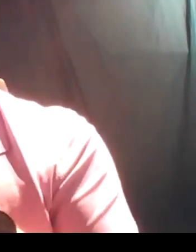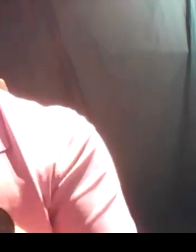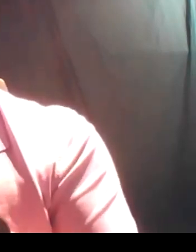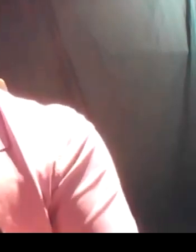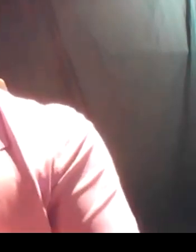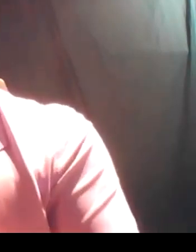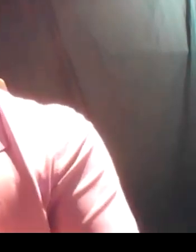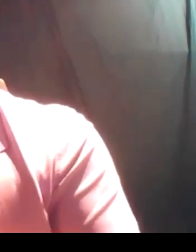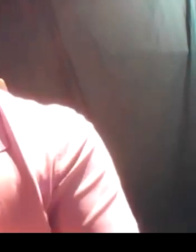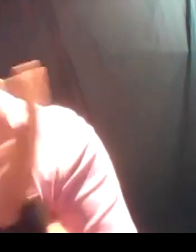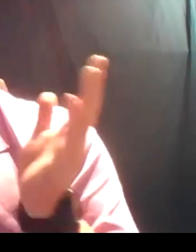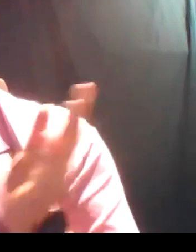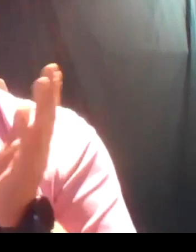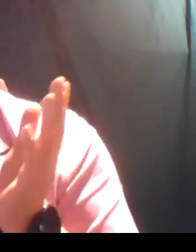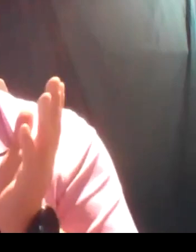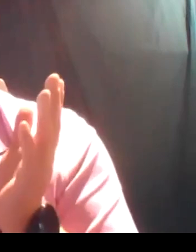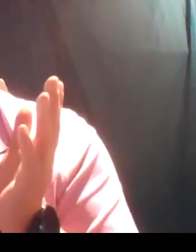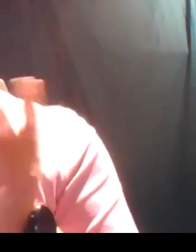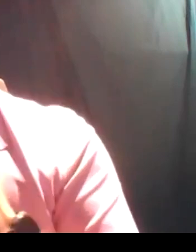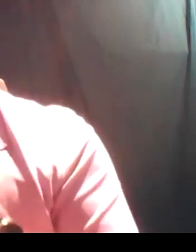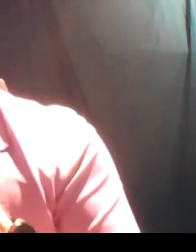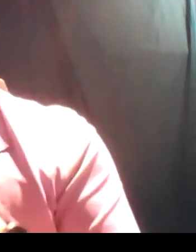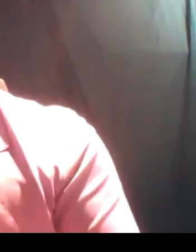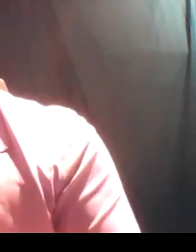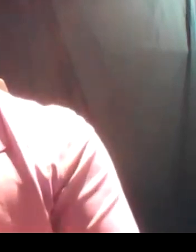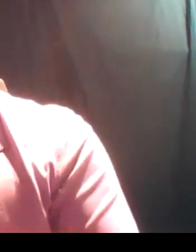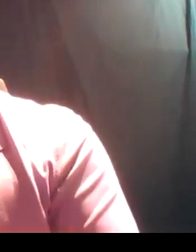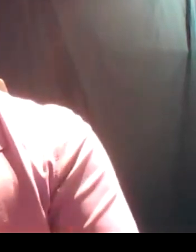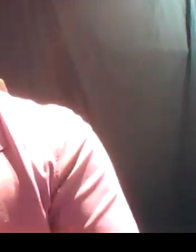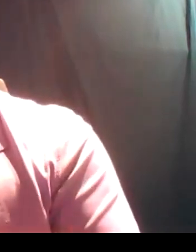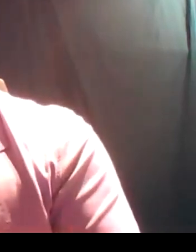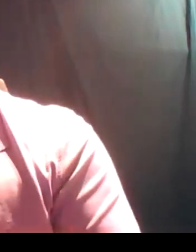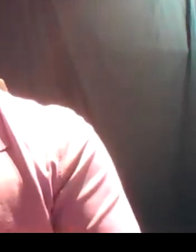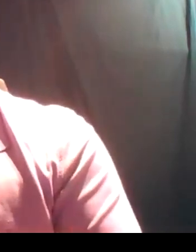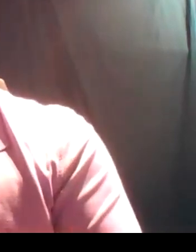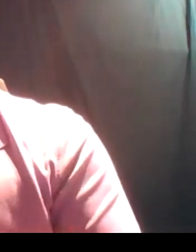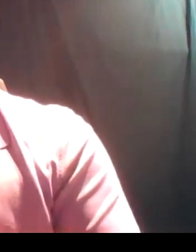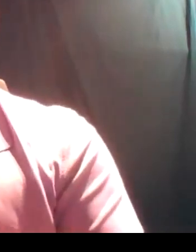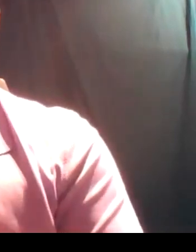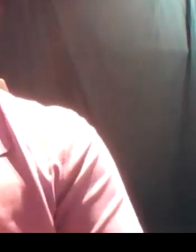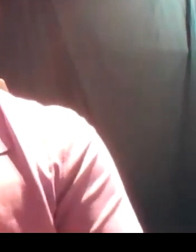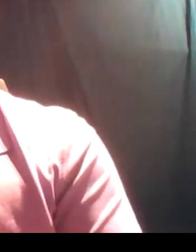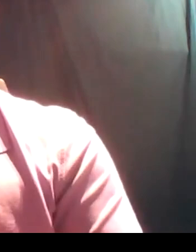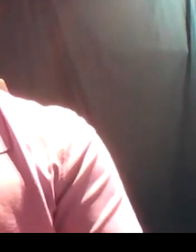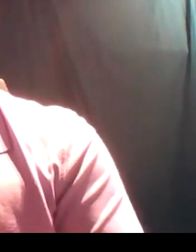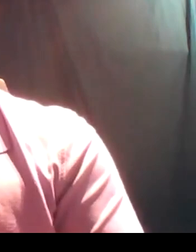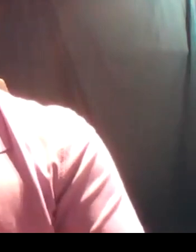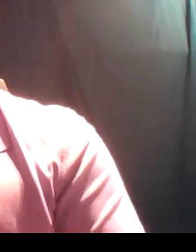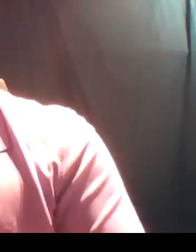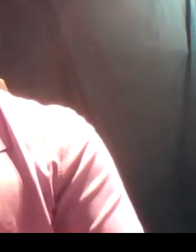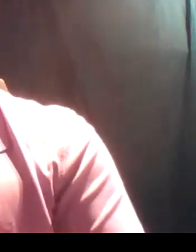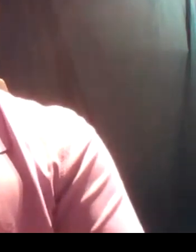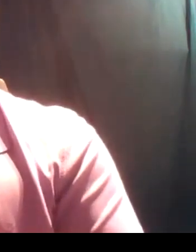is encouraged to use the Zoom icon to raise their hand. Also, you